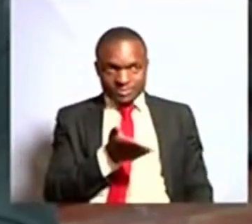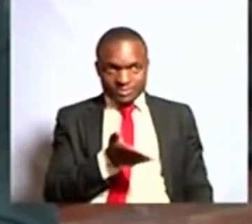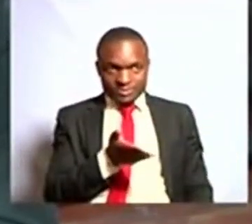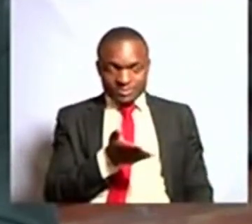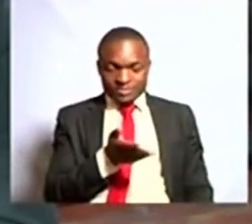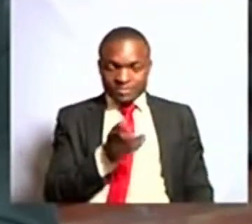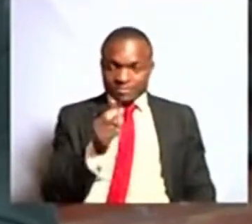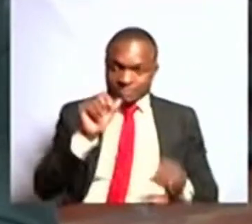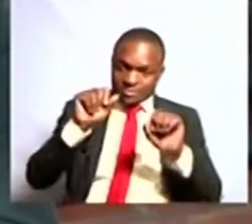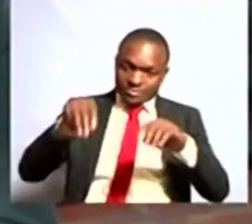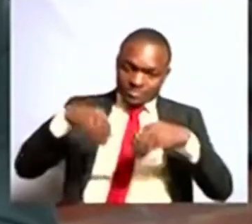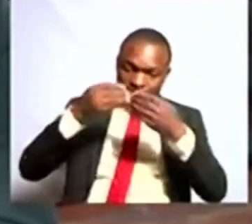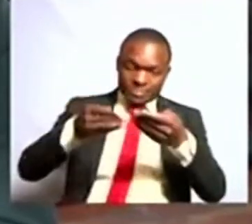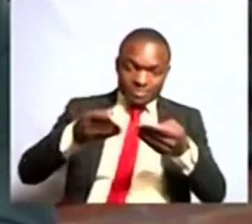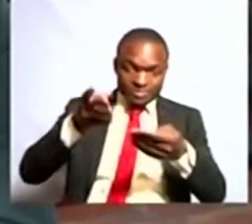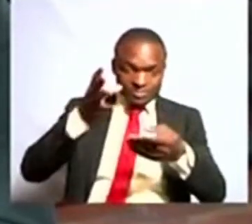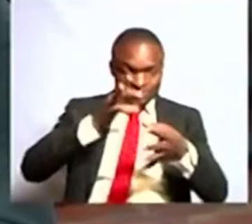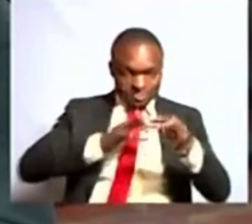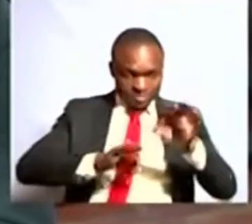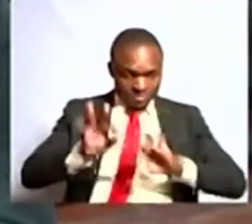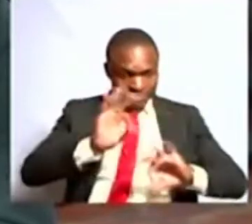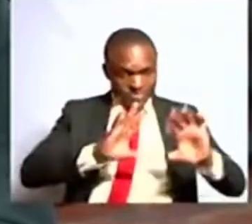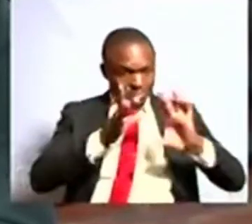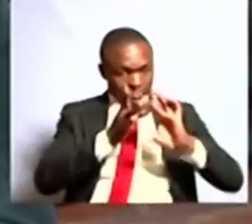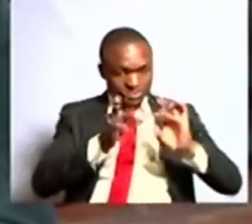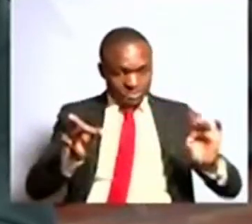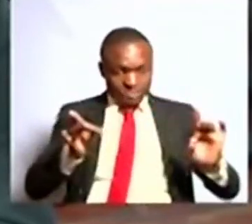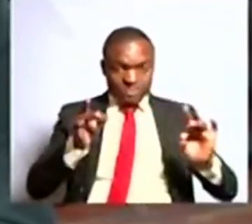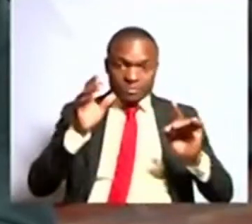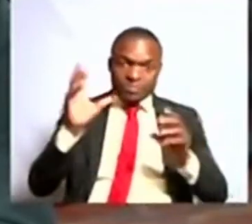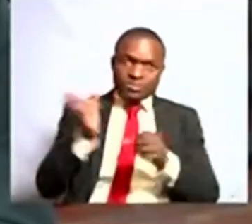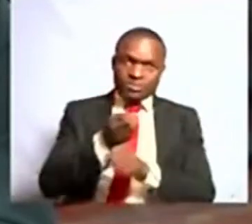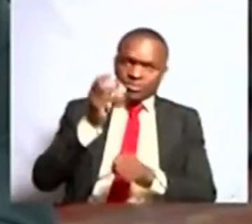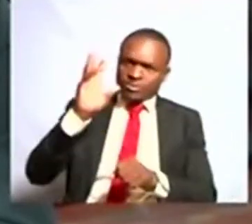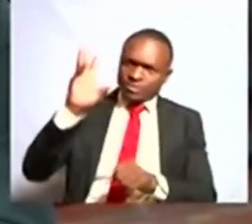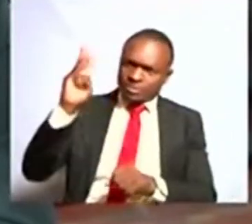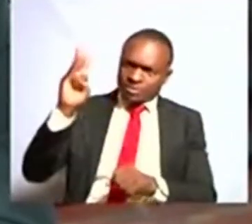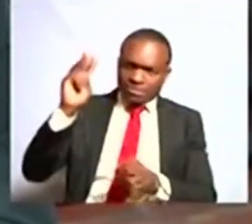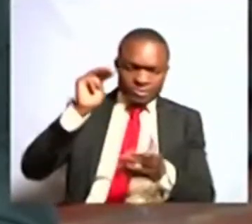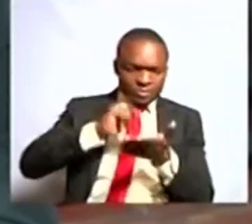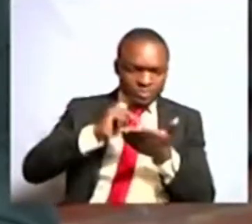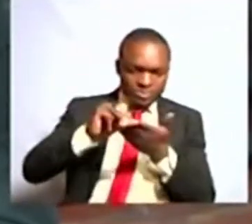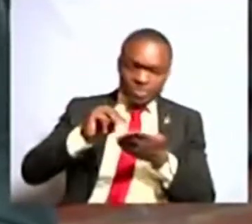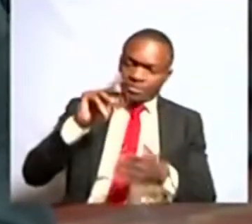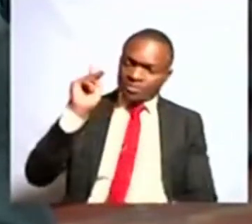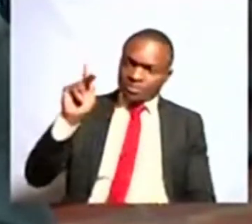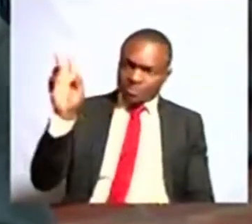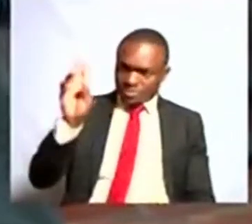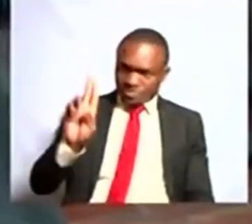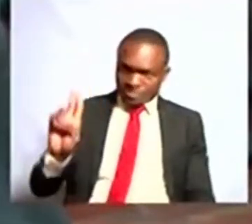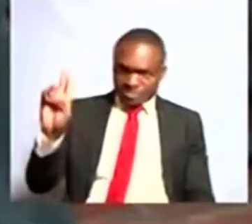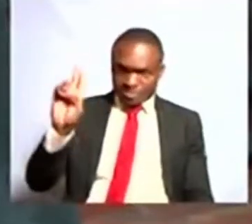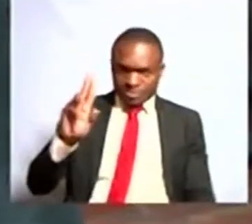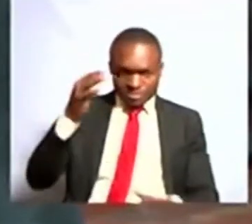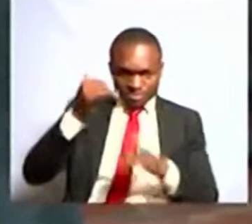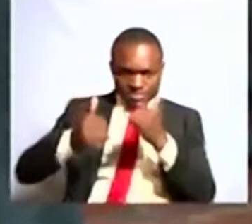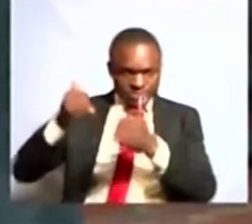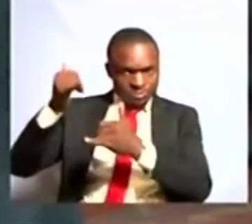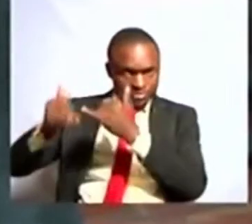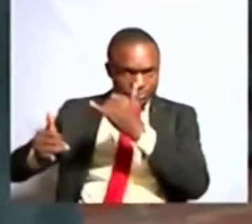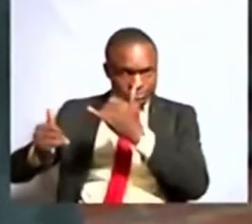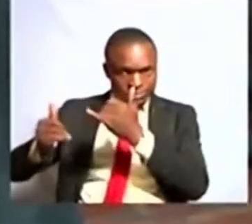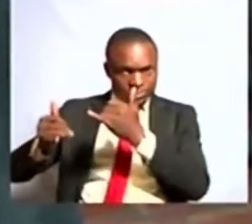maybe I can give you the background to this one. We got about 16 million kwacha to be used for the completion of